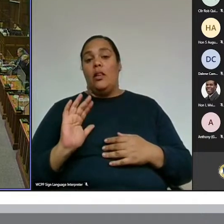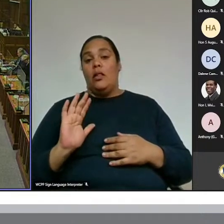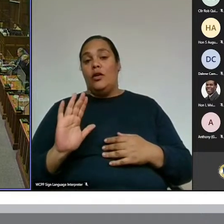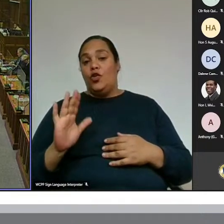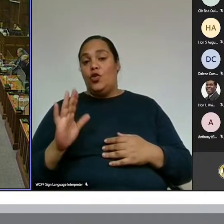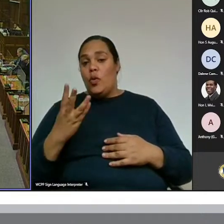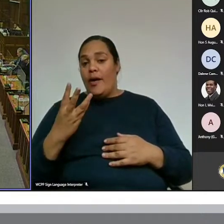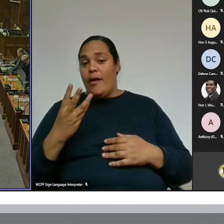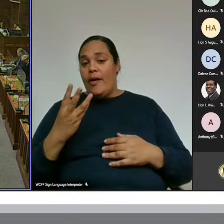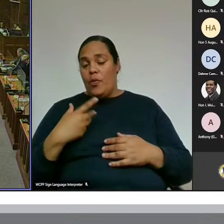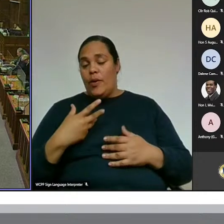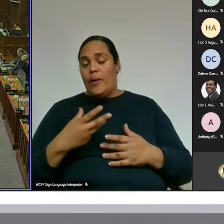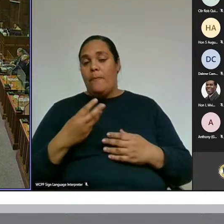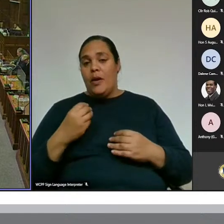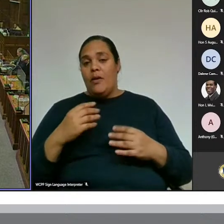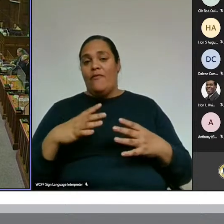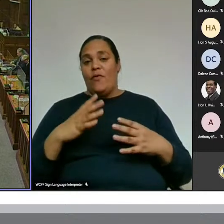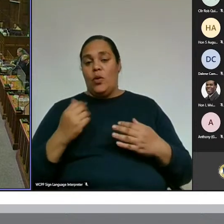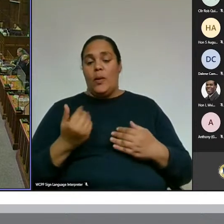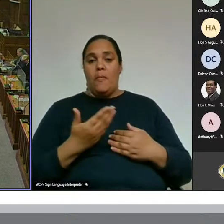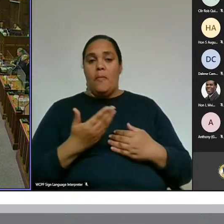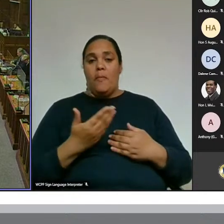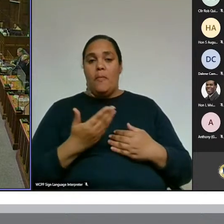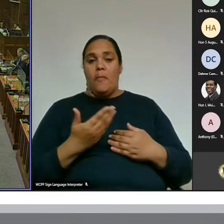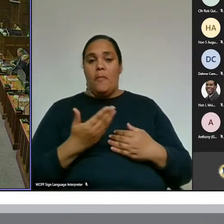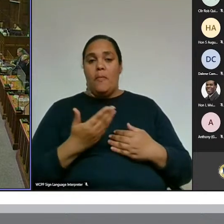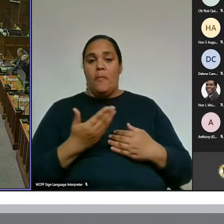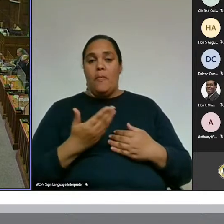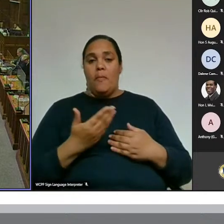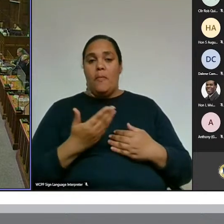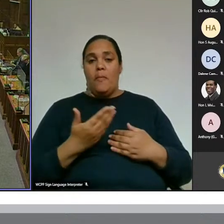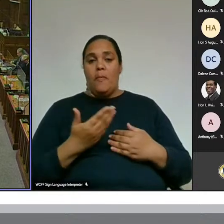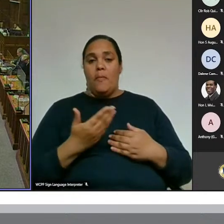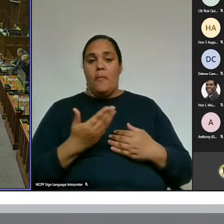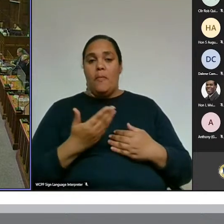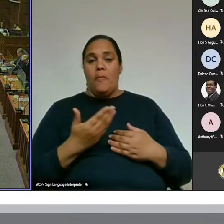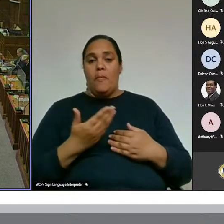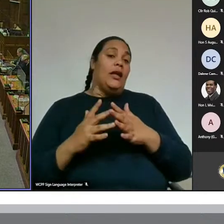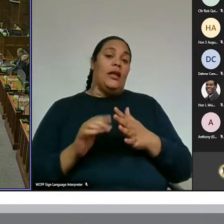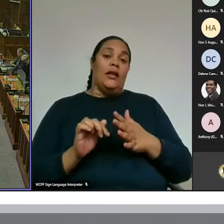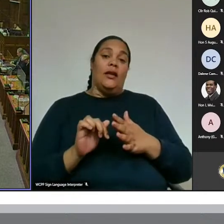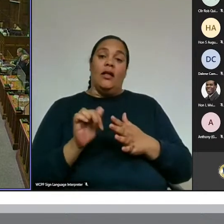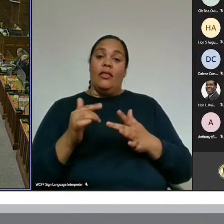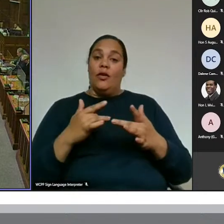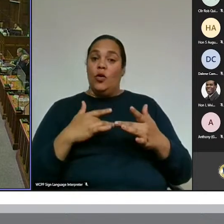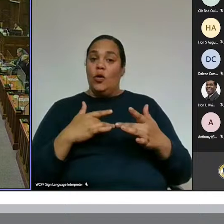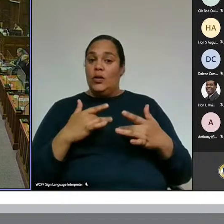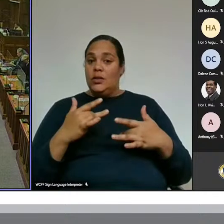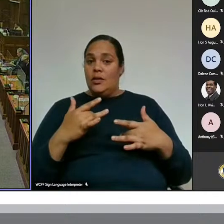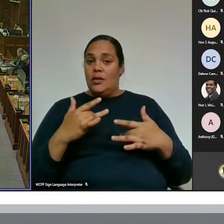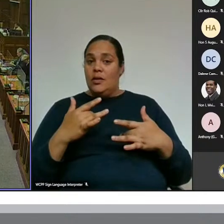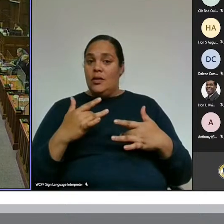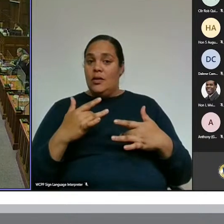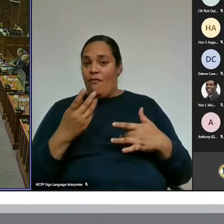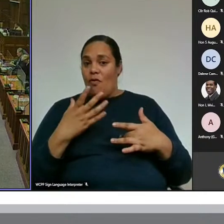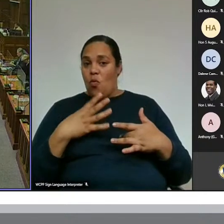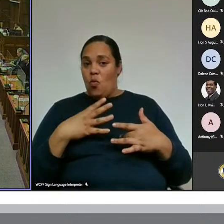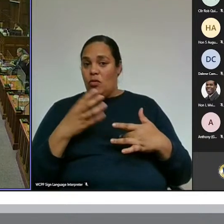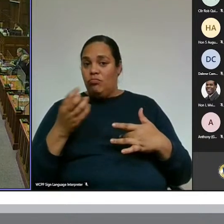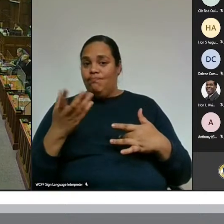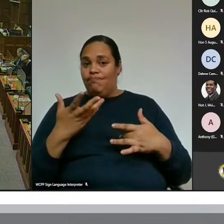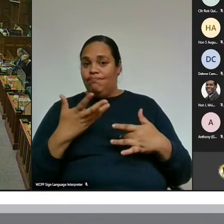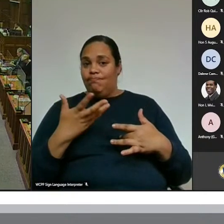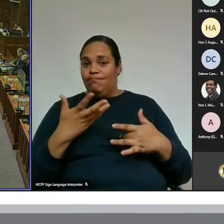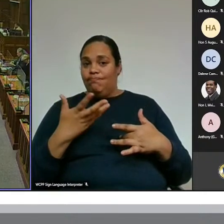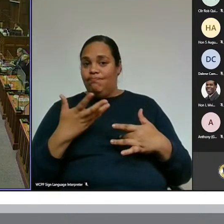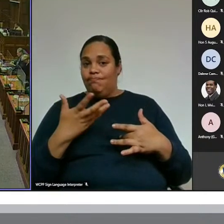We have received your formal submission. So any other concerns that you'd like to bring to our attention?